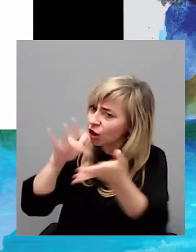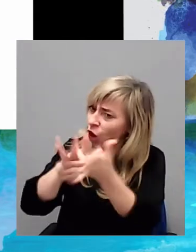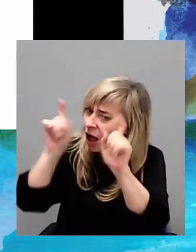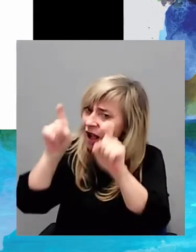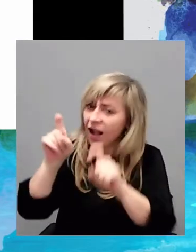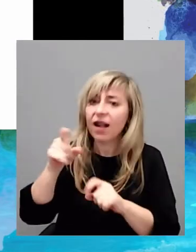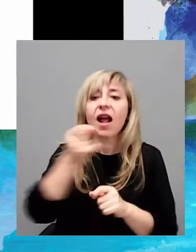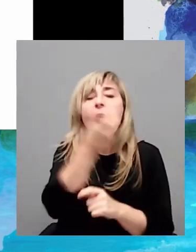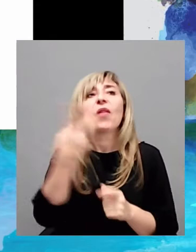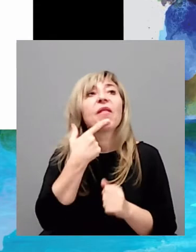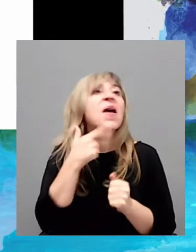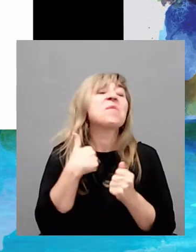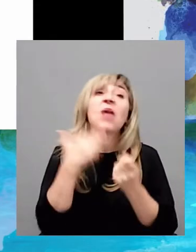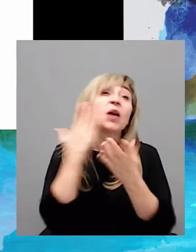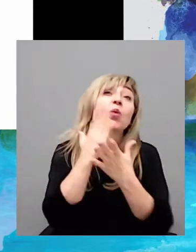it, but